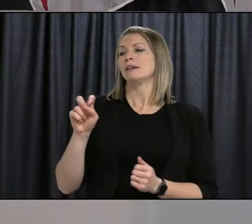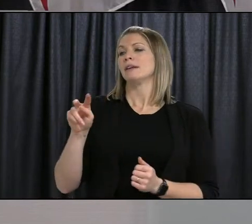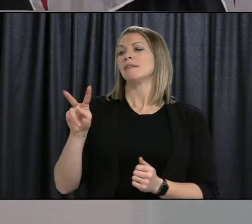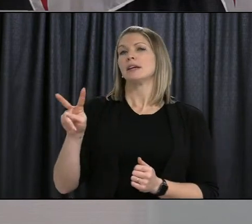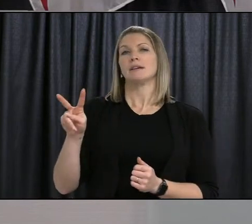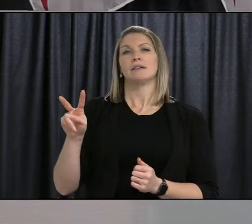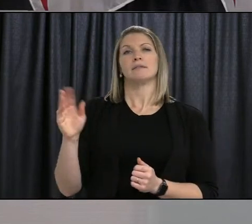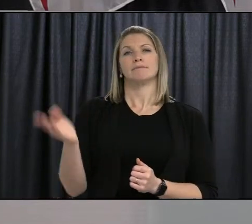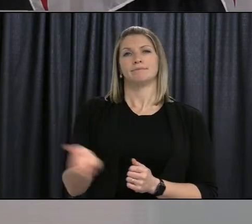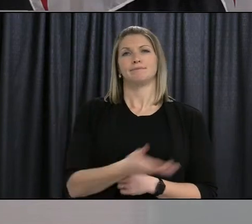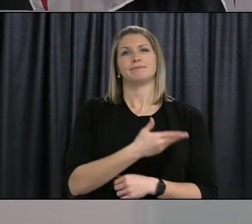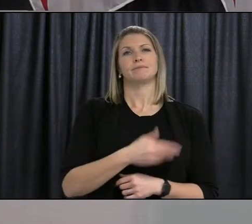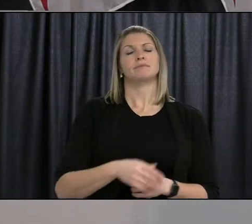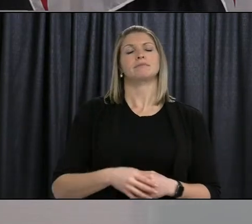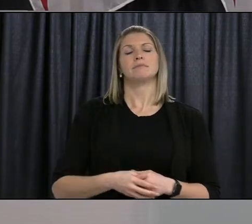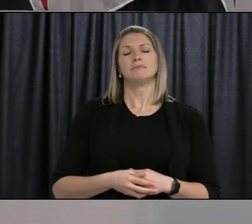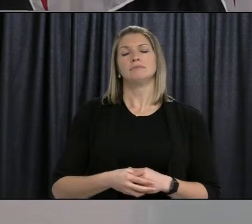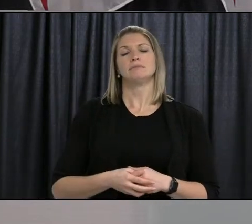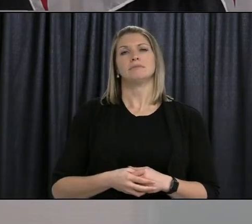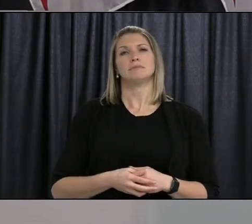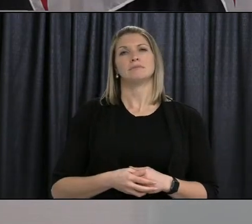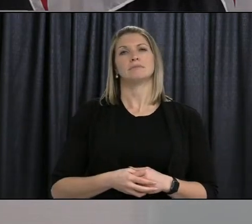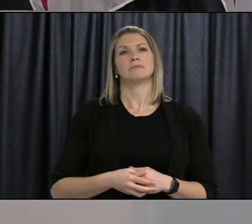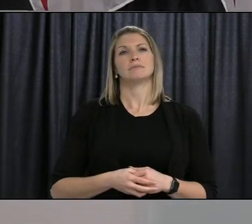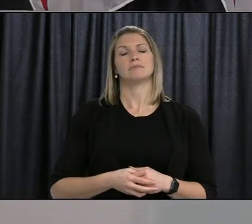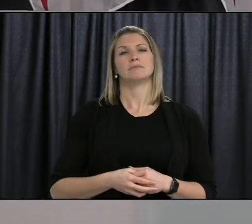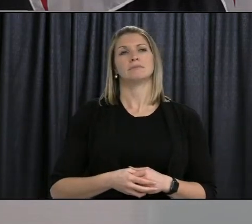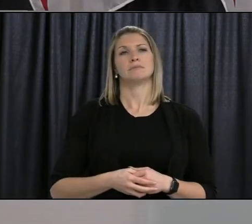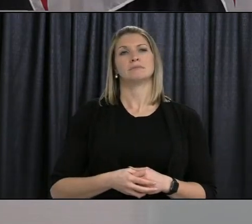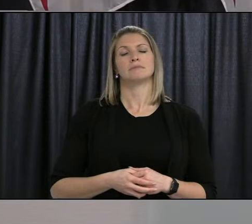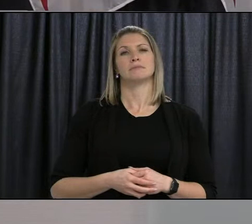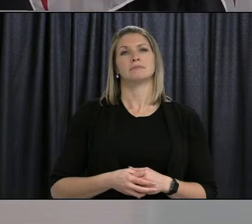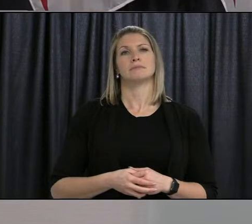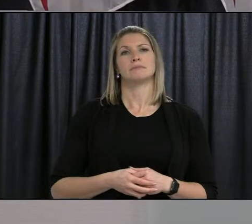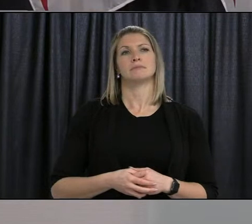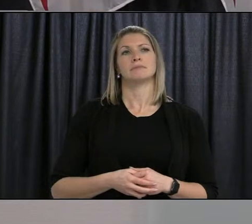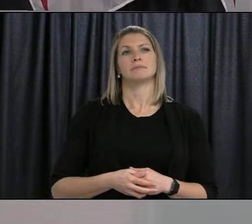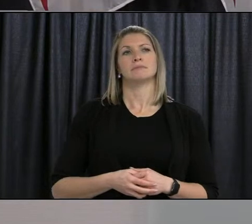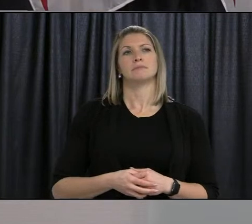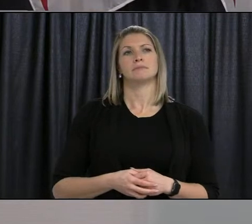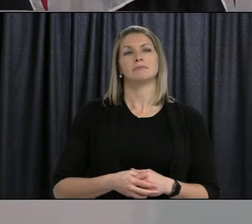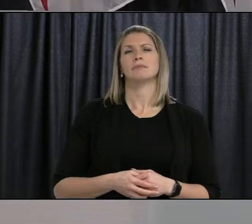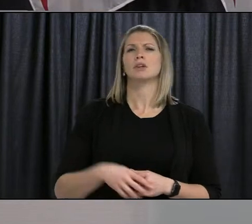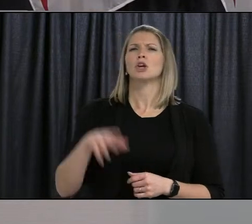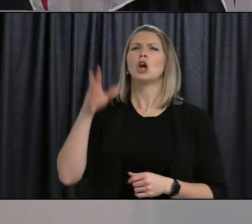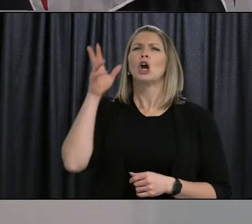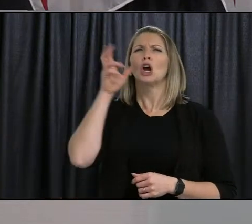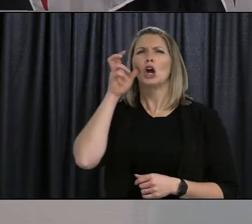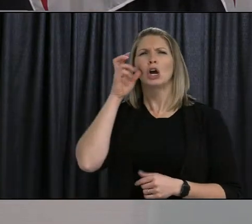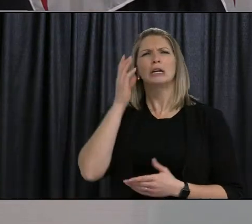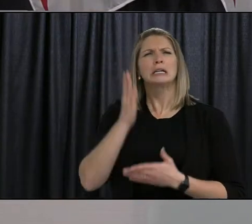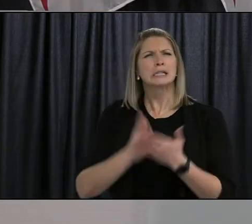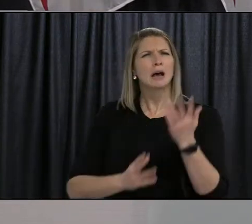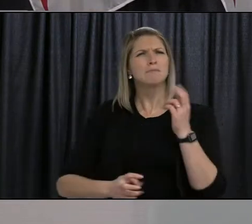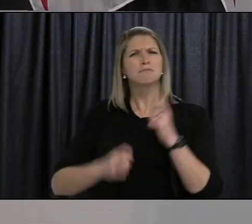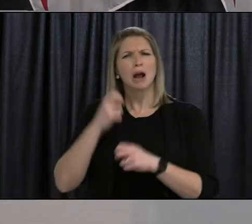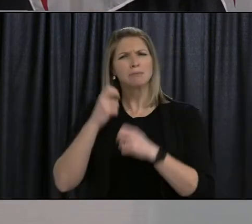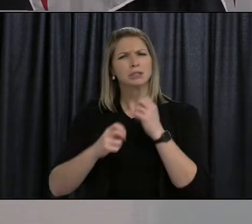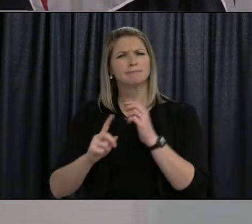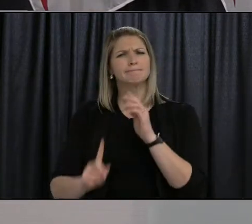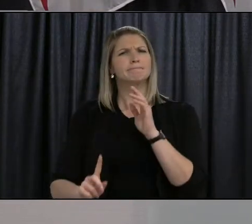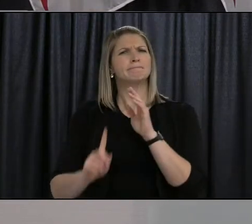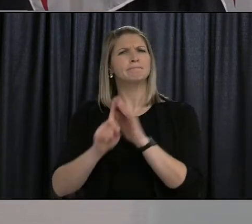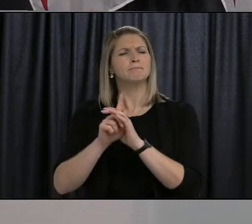ahead. Thank you. We've heard that there's been issues with the COVID-19 alert app, some people not being alerted if